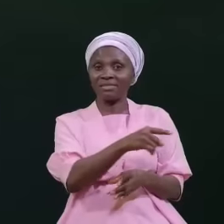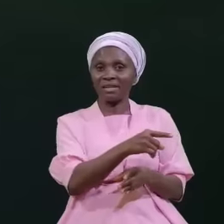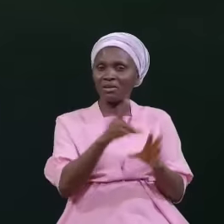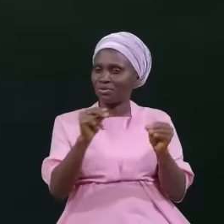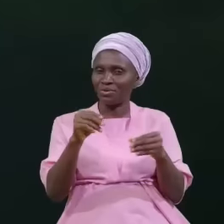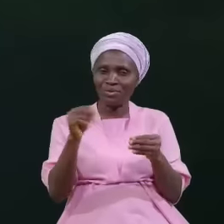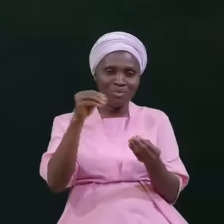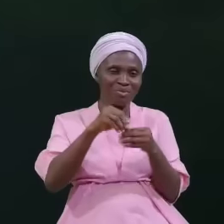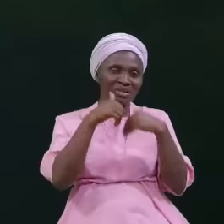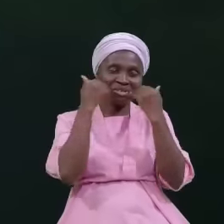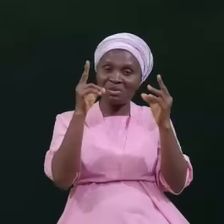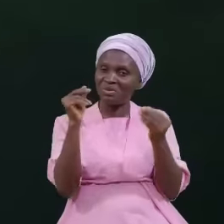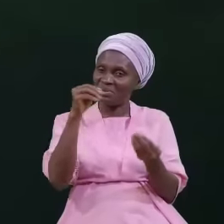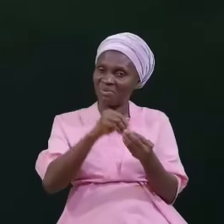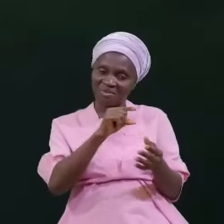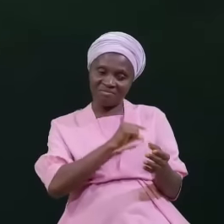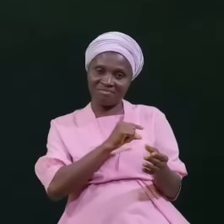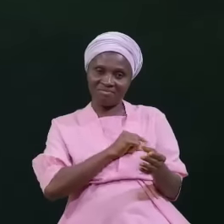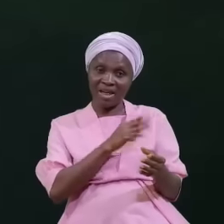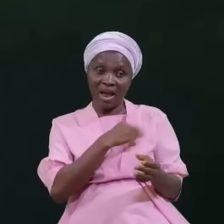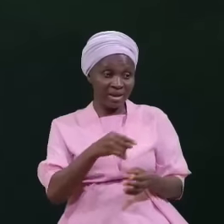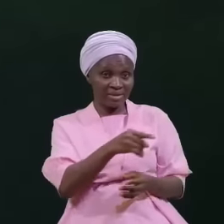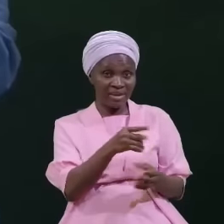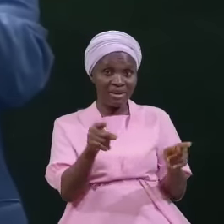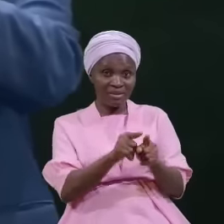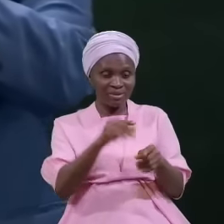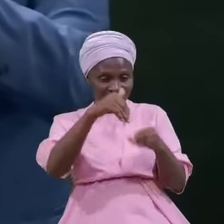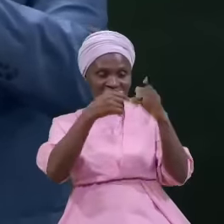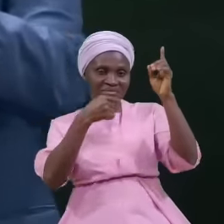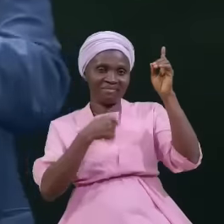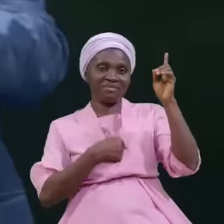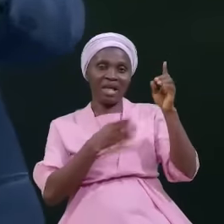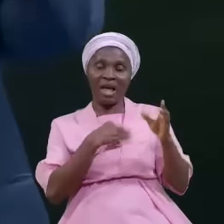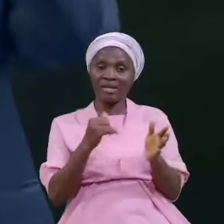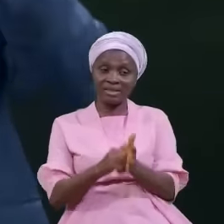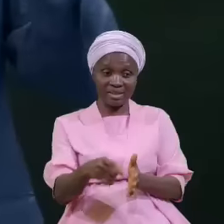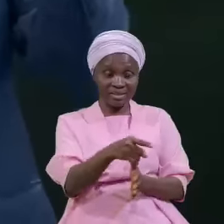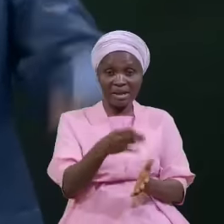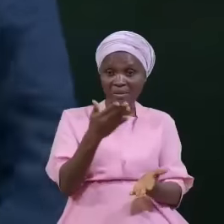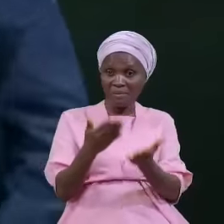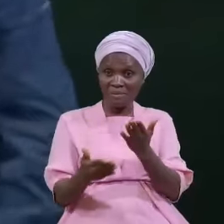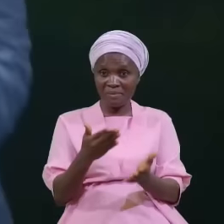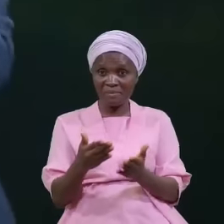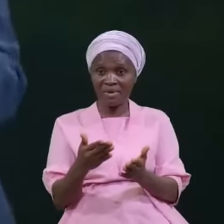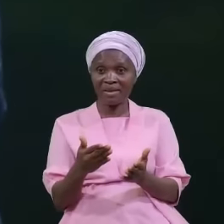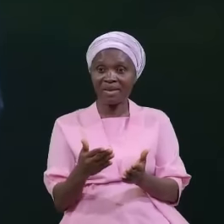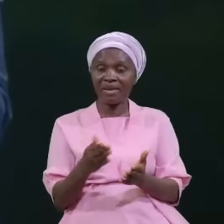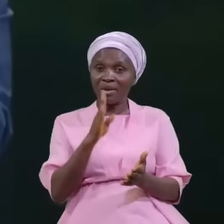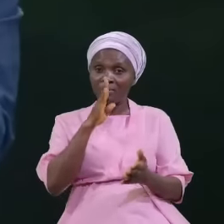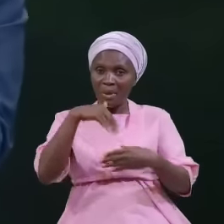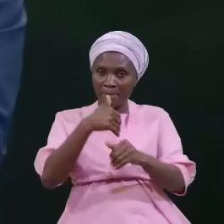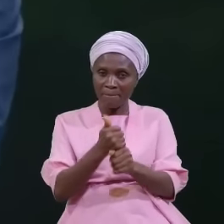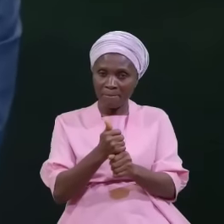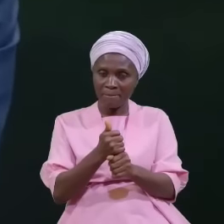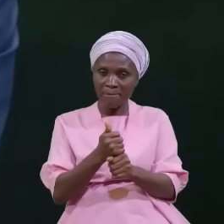and thou in me, and that they may be made perfect in one,